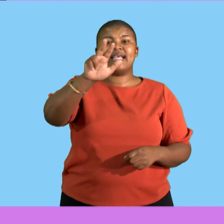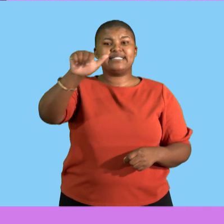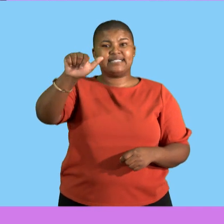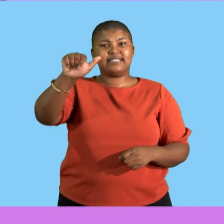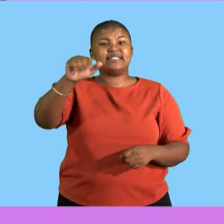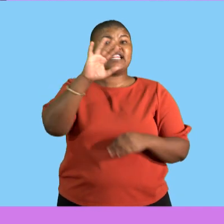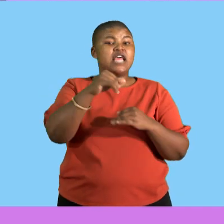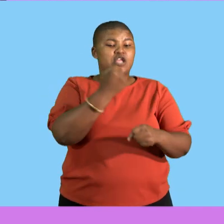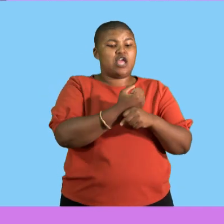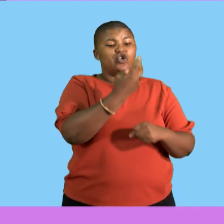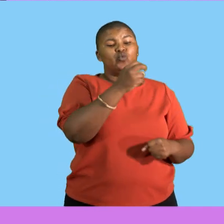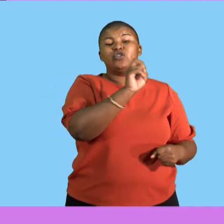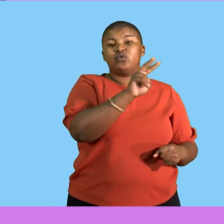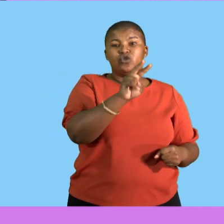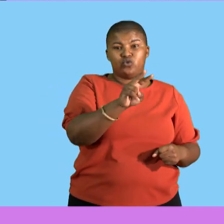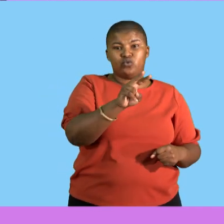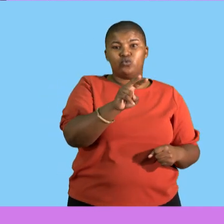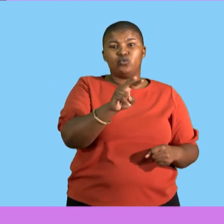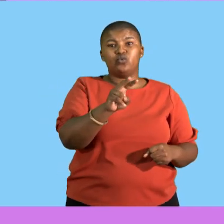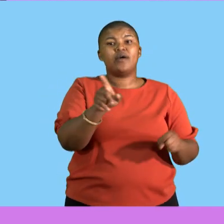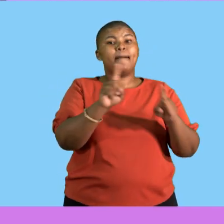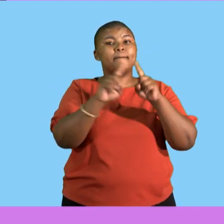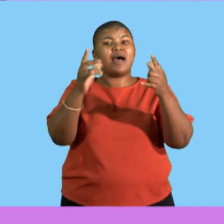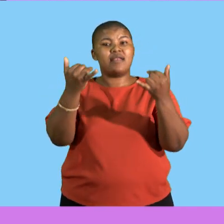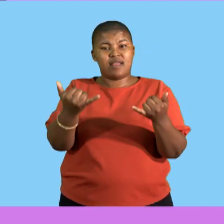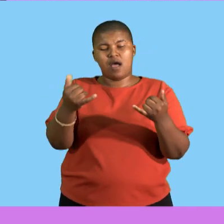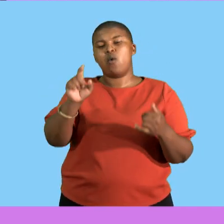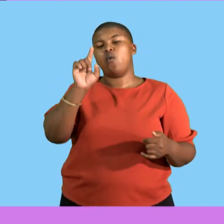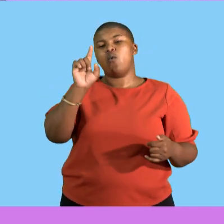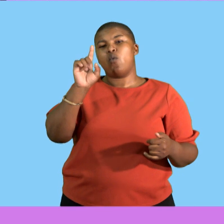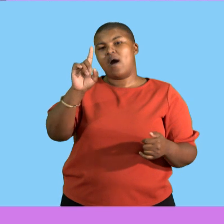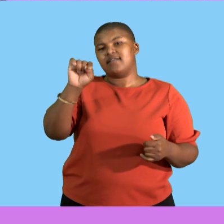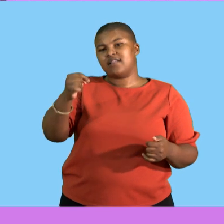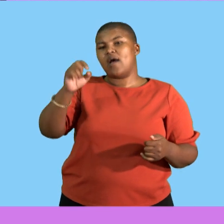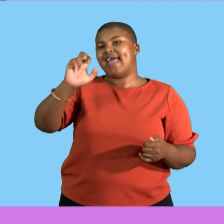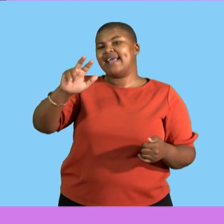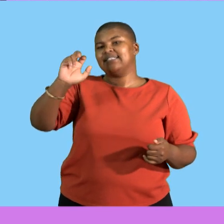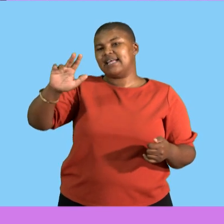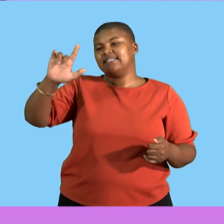1,659.86 in 2022. It is going to be